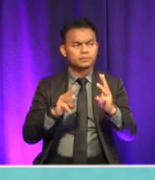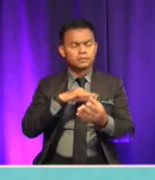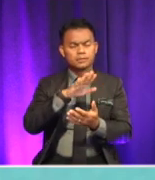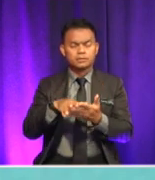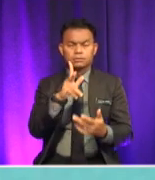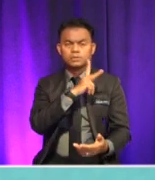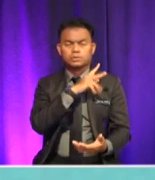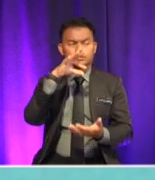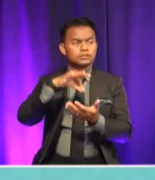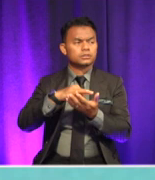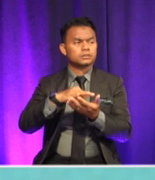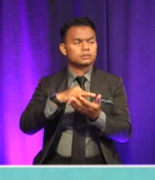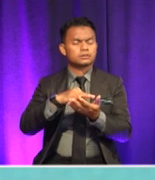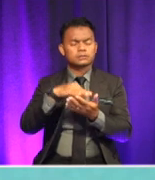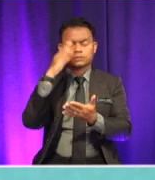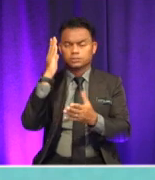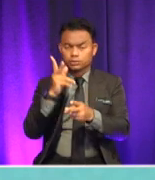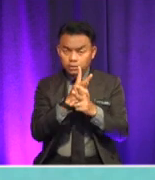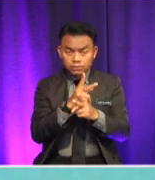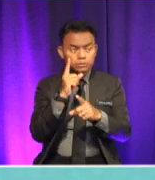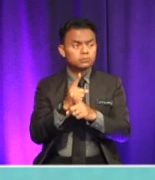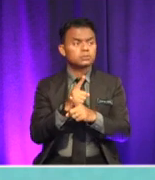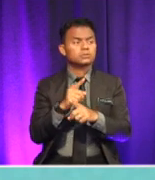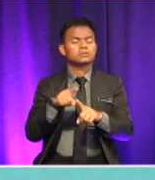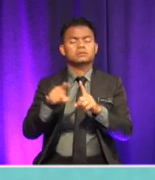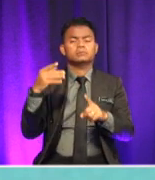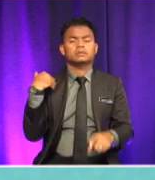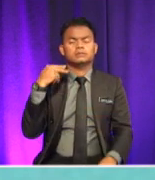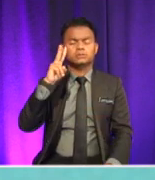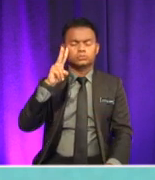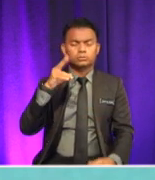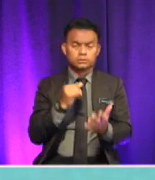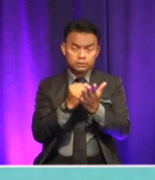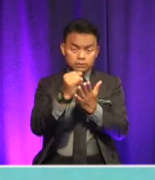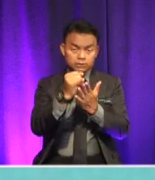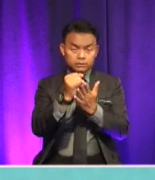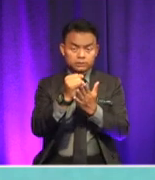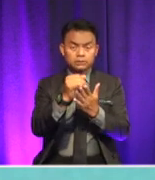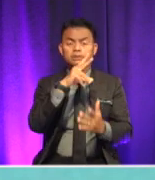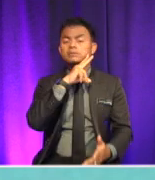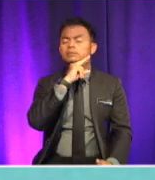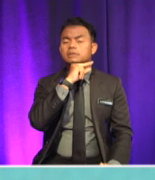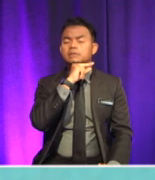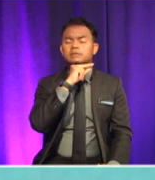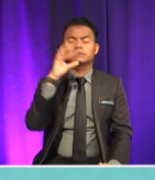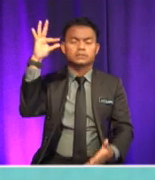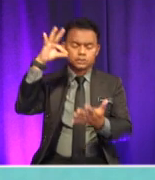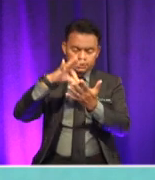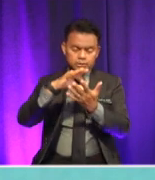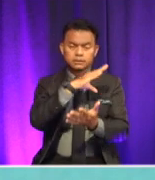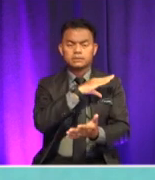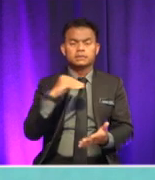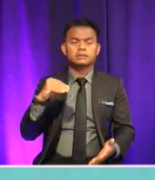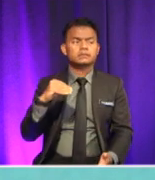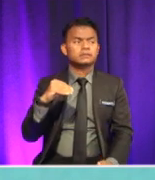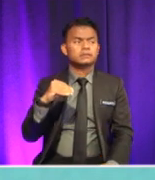rooster tried to brainwash her that there's only two type of chickens, two type of birds, which is chicken and hawk, but still she